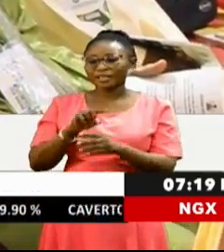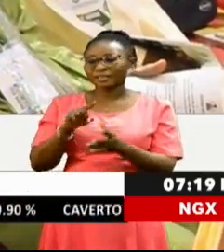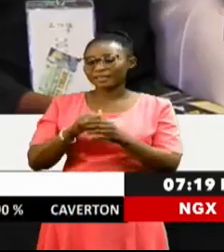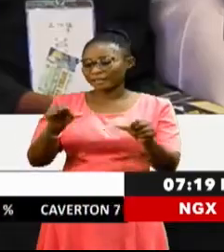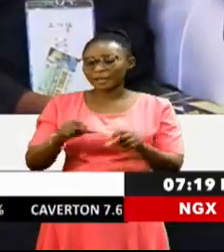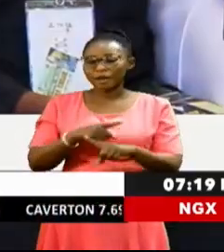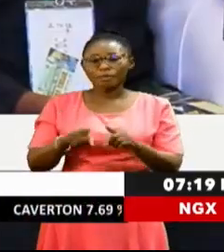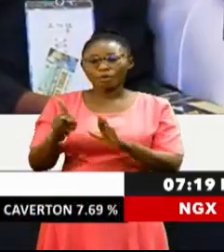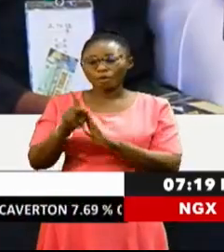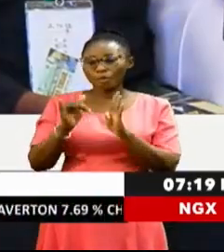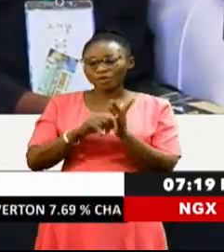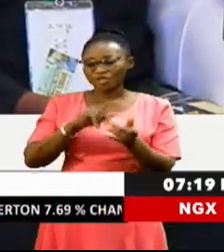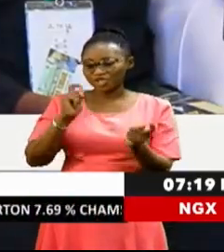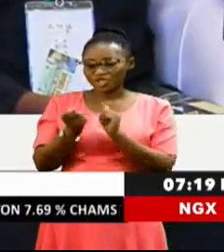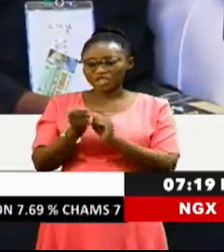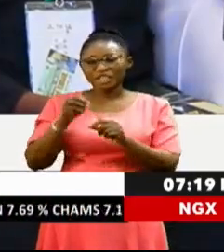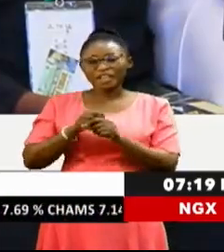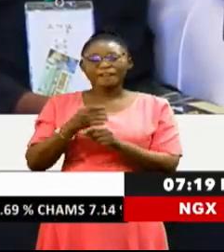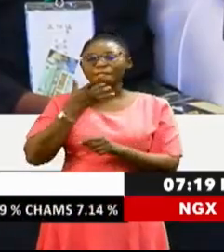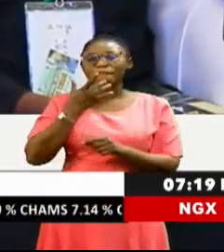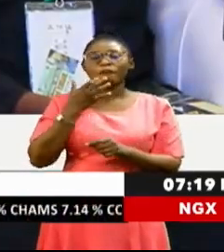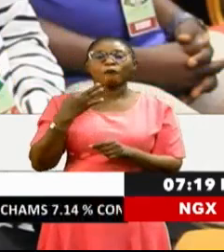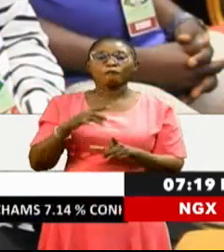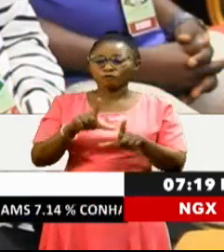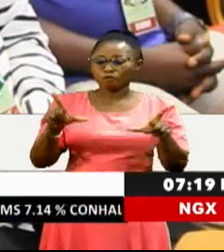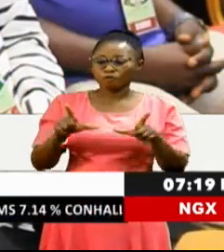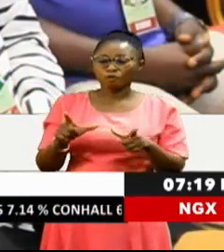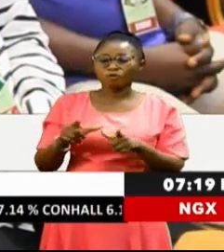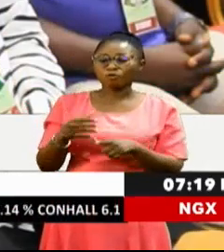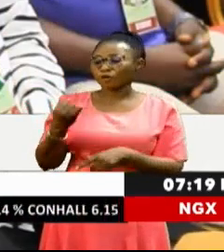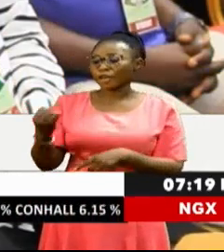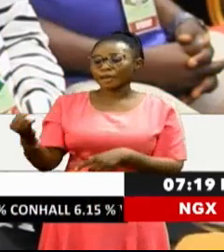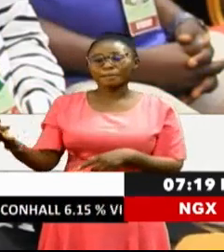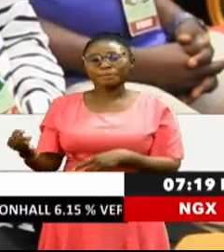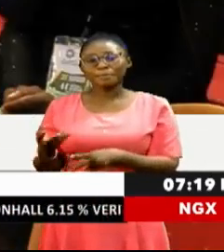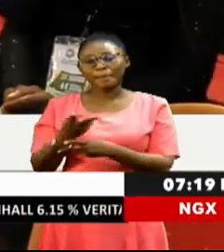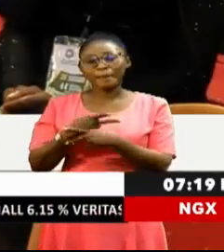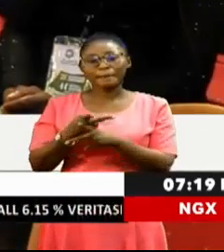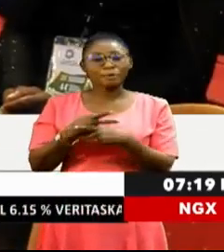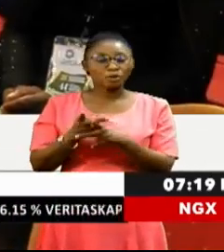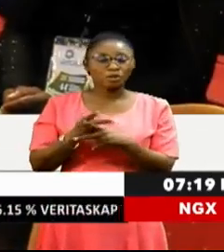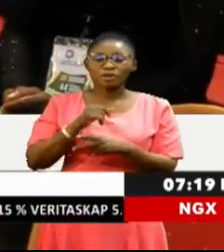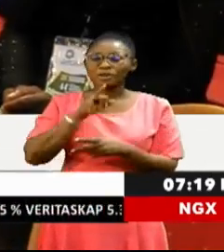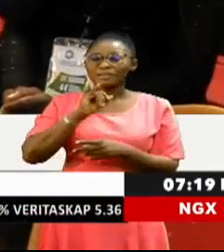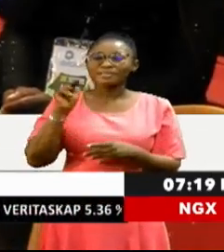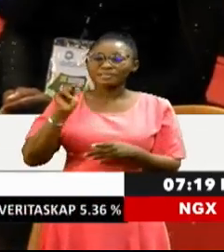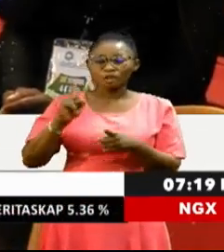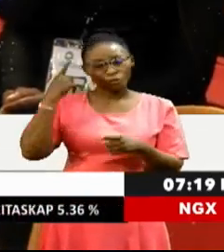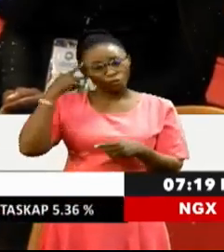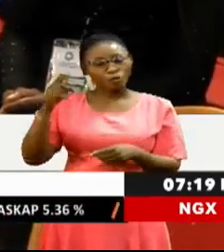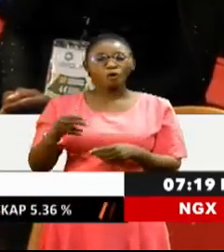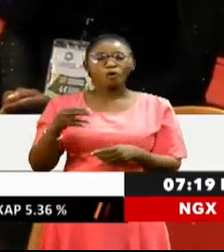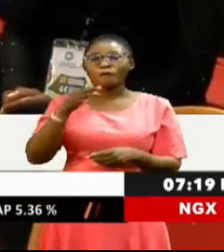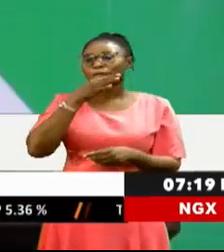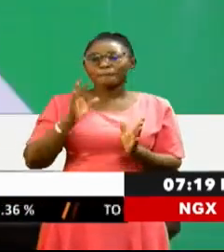policy shift in favor of local implement fabrication is needed to make the application sustainable and affordable for